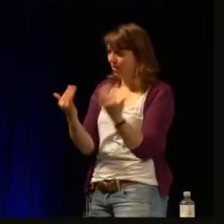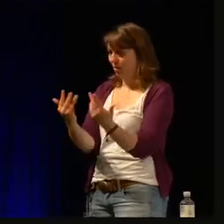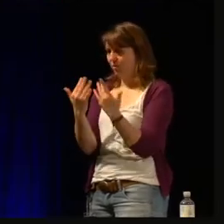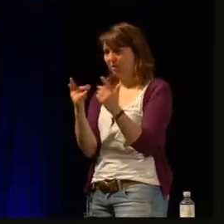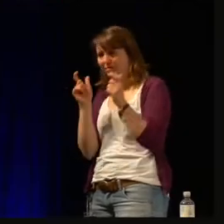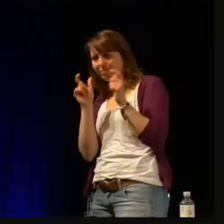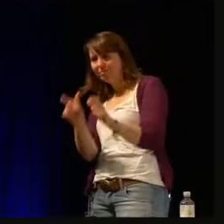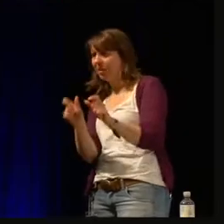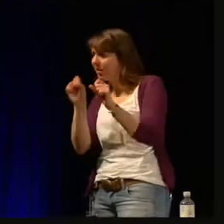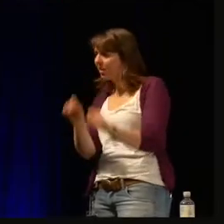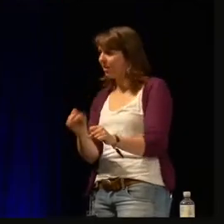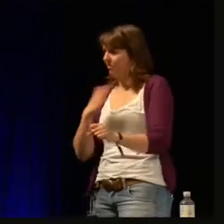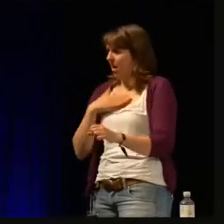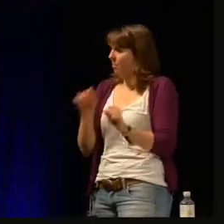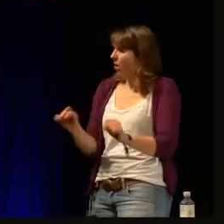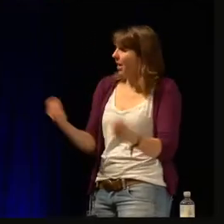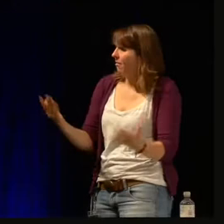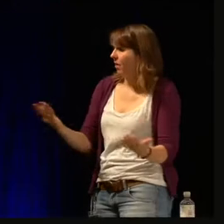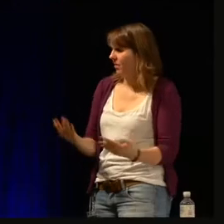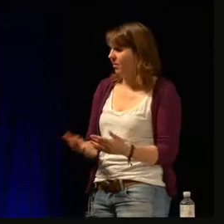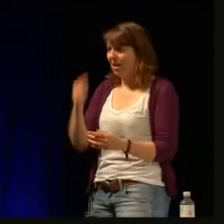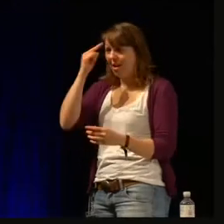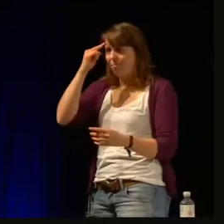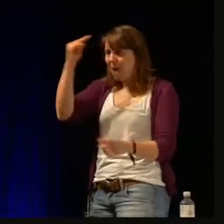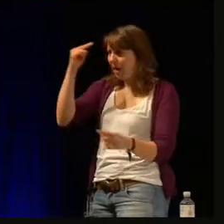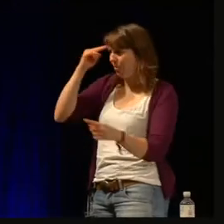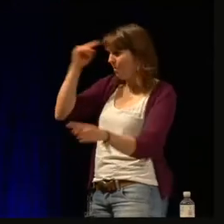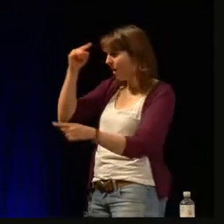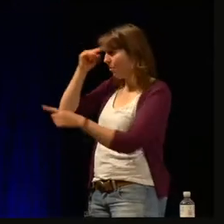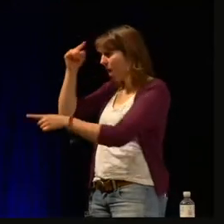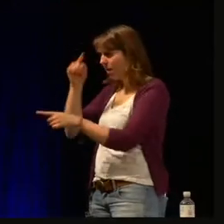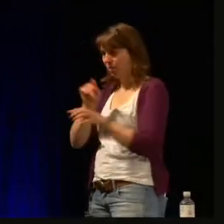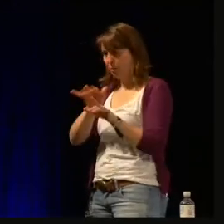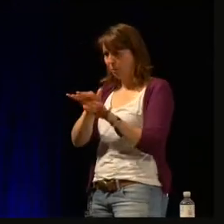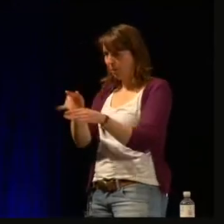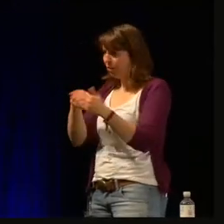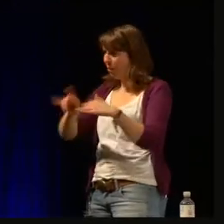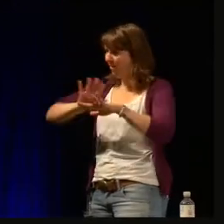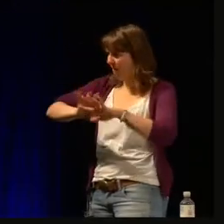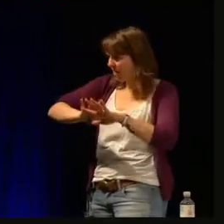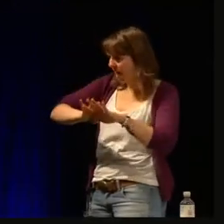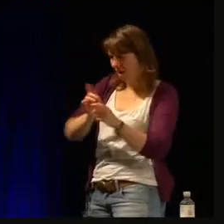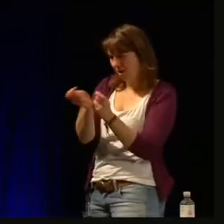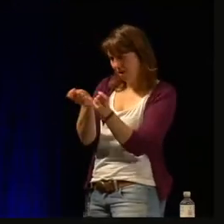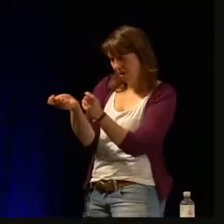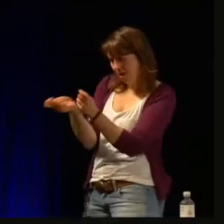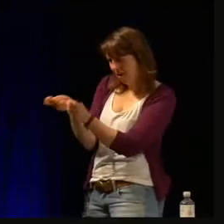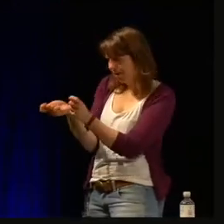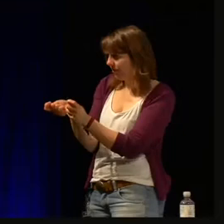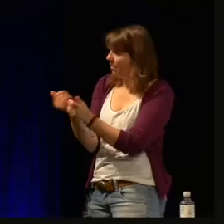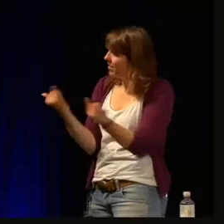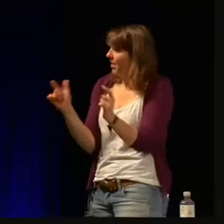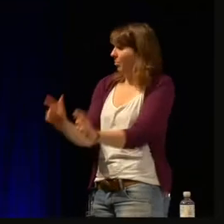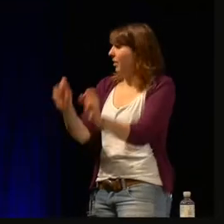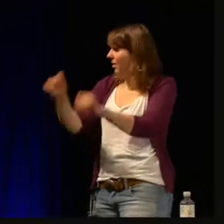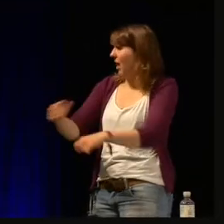to actually oppose and counter that opinions are being